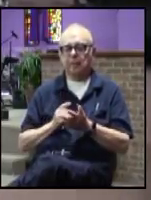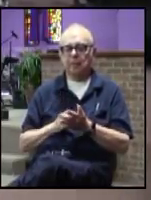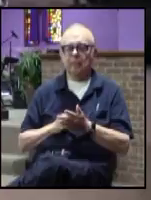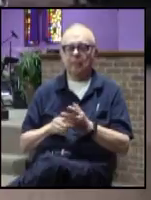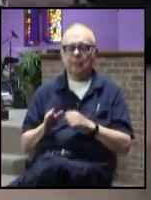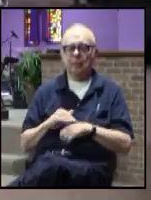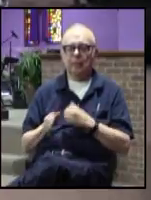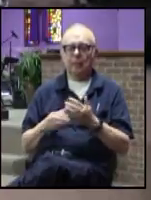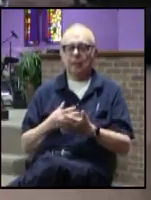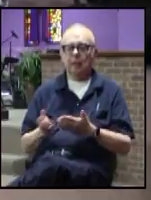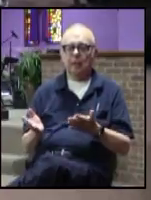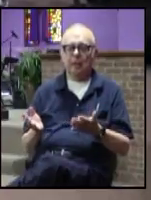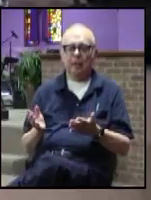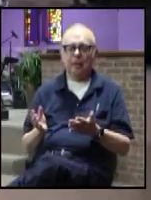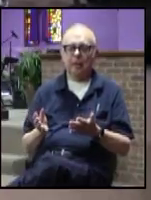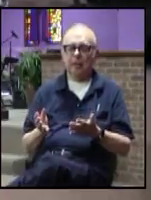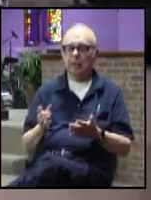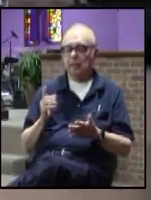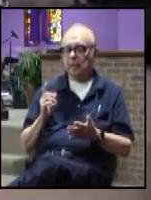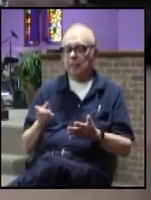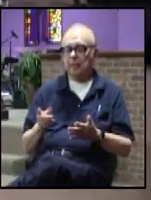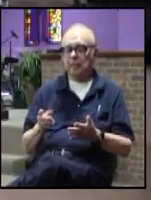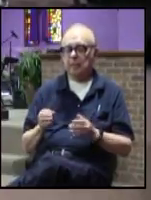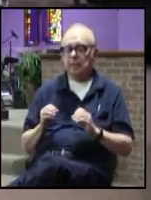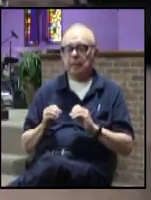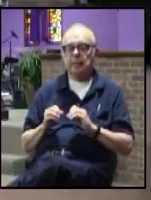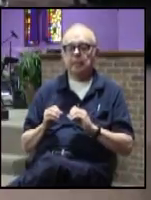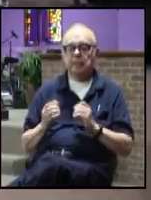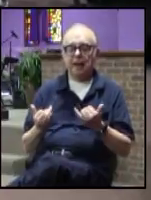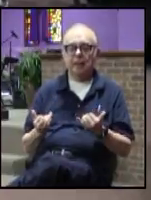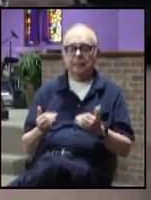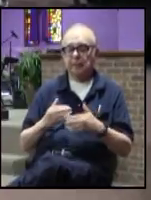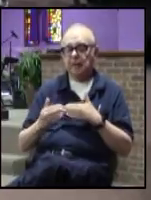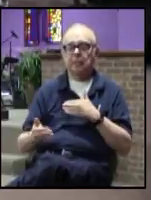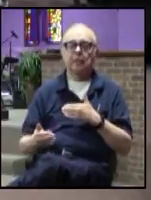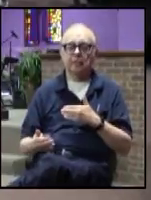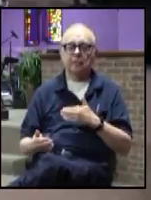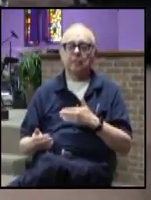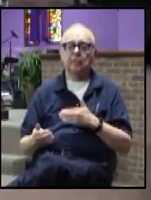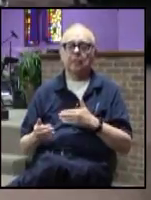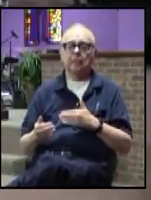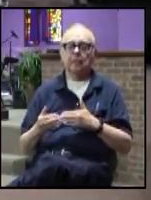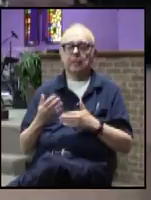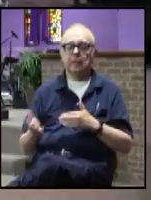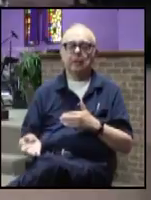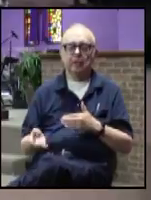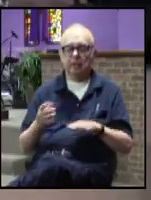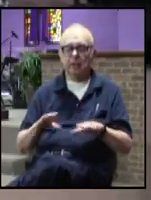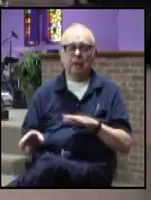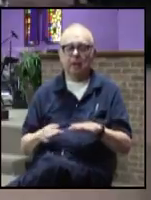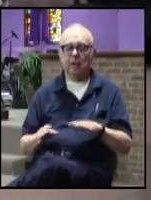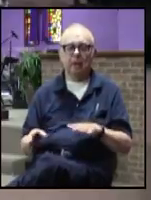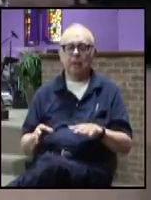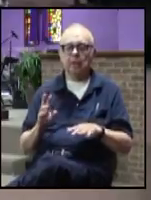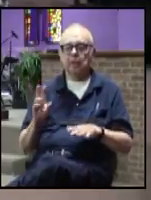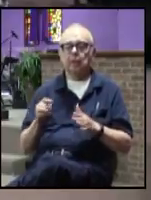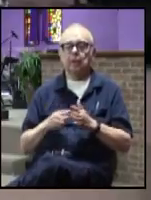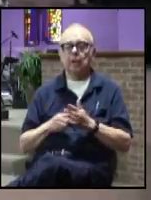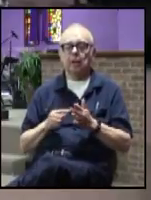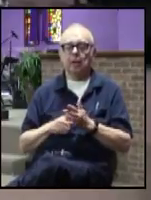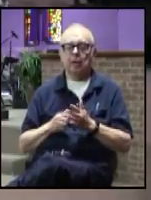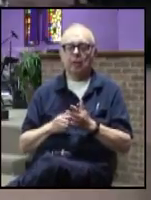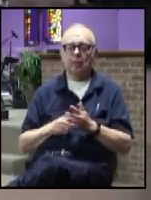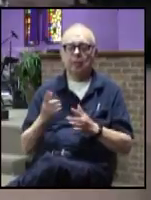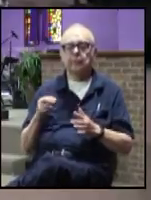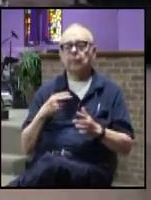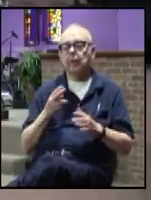and that covered it all. And now they're telling me, Mr. Cotton, effective this date, here's what you're going to do. You're now going to get 2 bills,